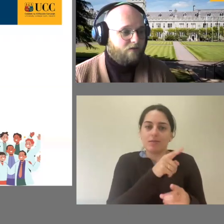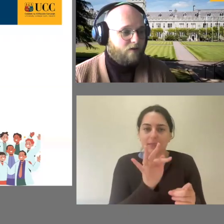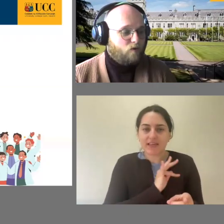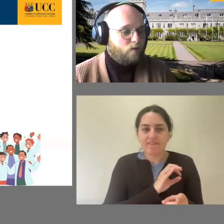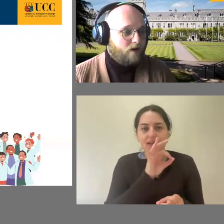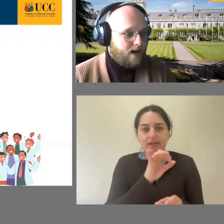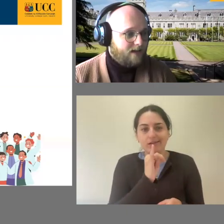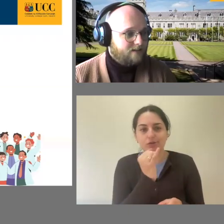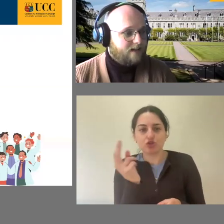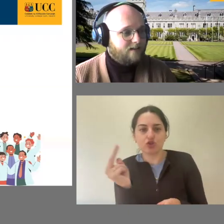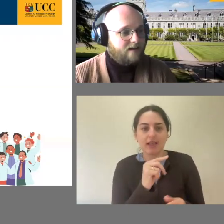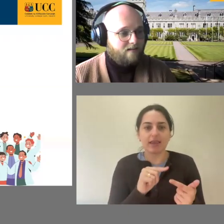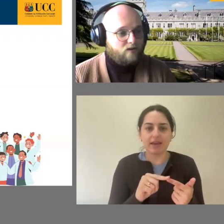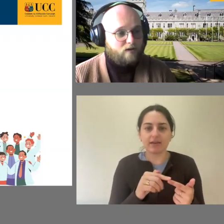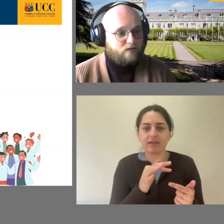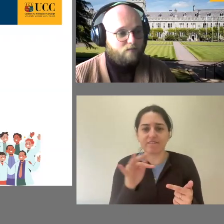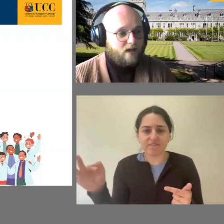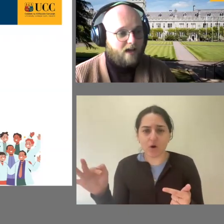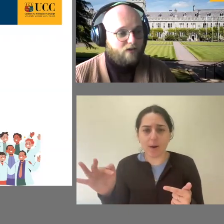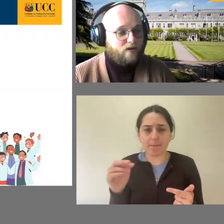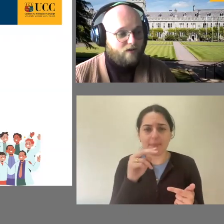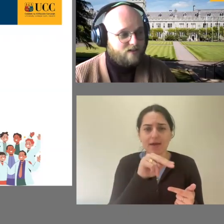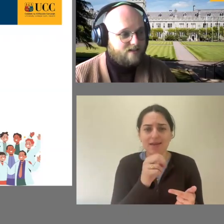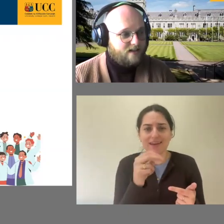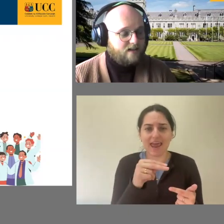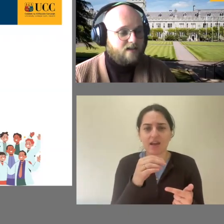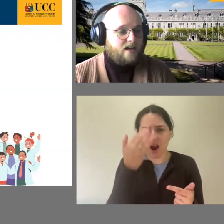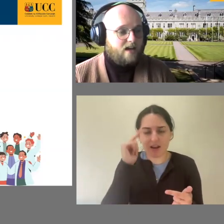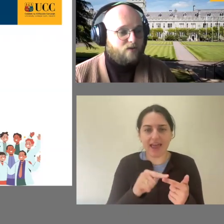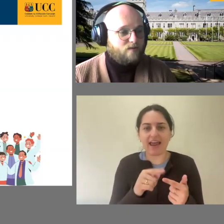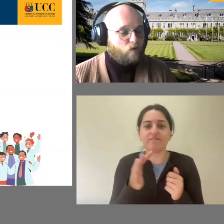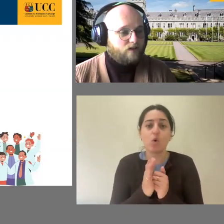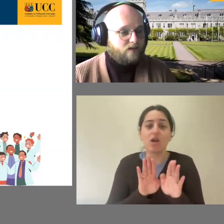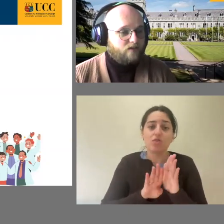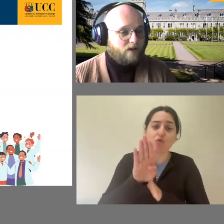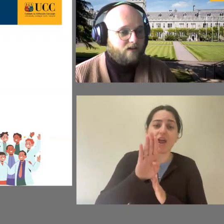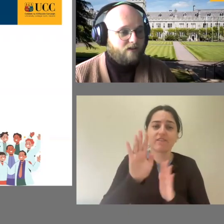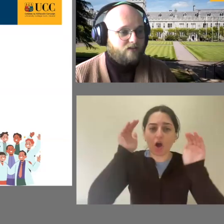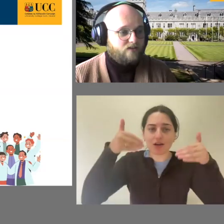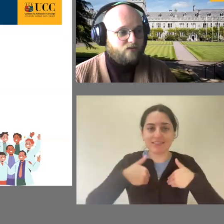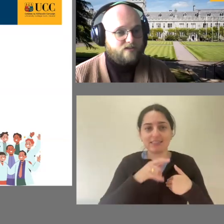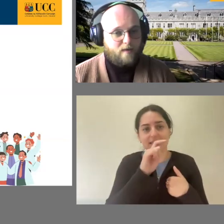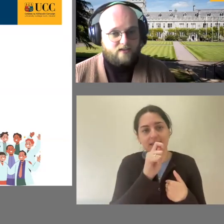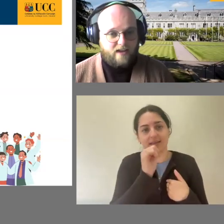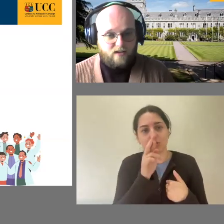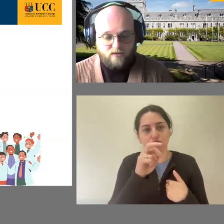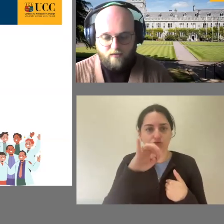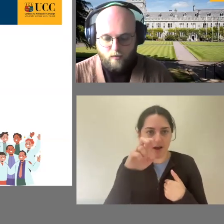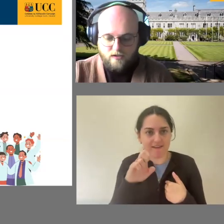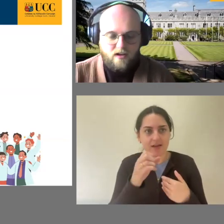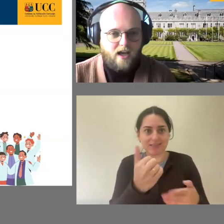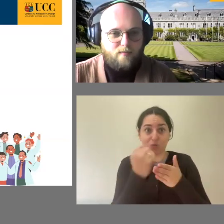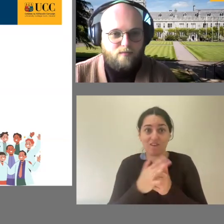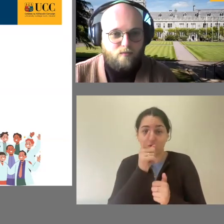Gillian from Nora Pride Ireland, and Tara as well from Thriving Autistic, who supported us with the research. So just a massive thank